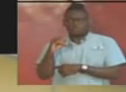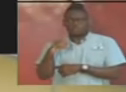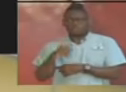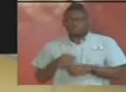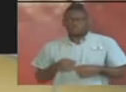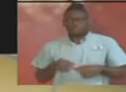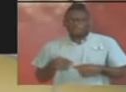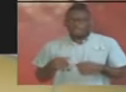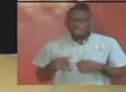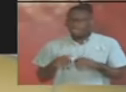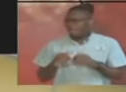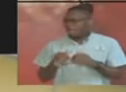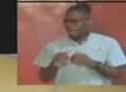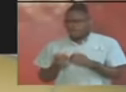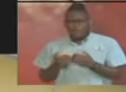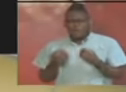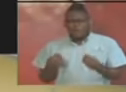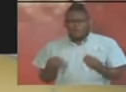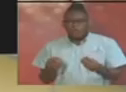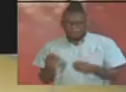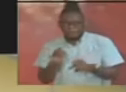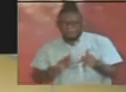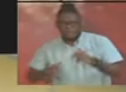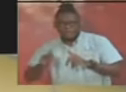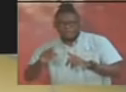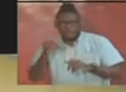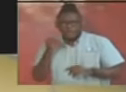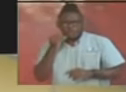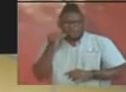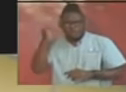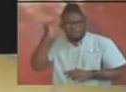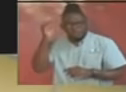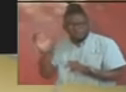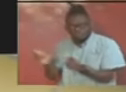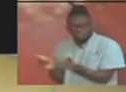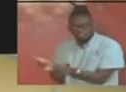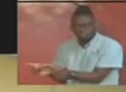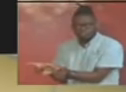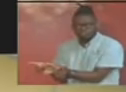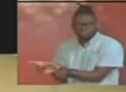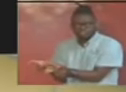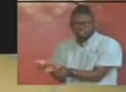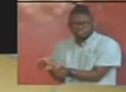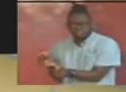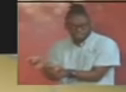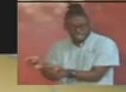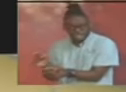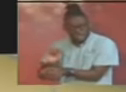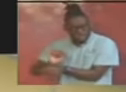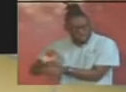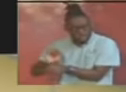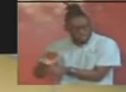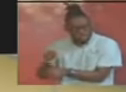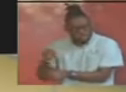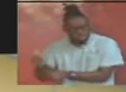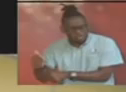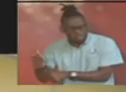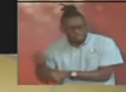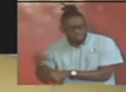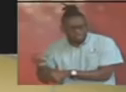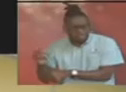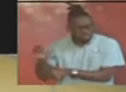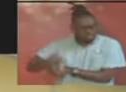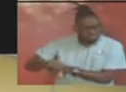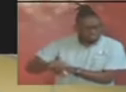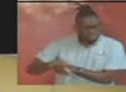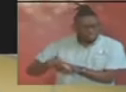in home isolation has been going. It has helped to keep, our numbers in the health system very, very low in terms